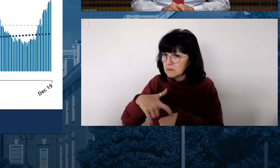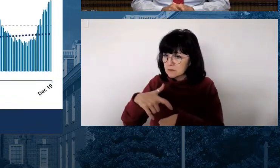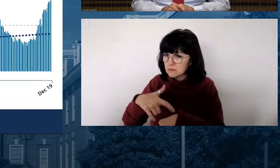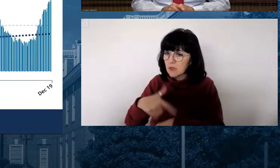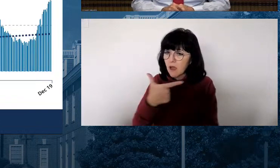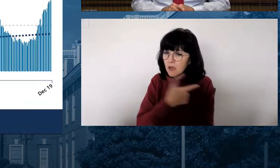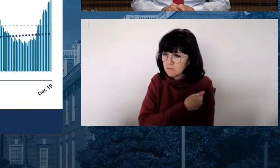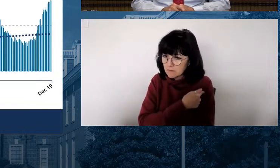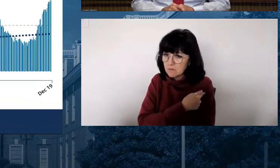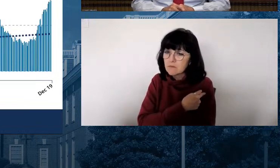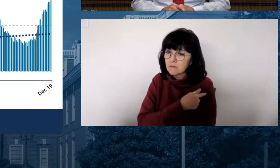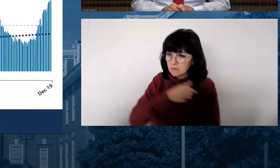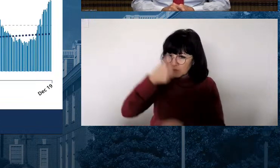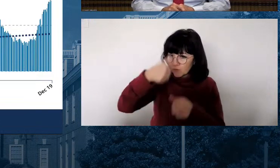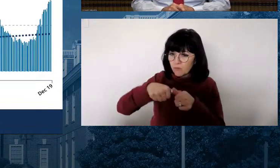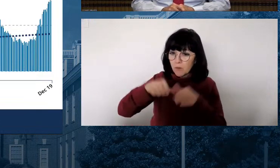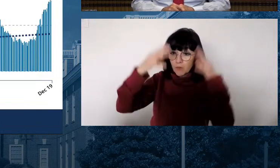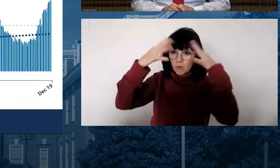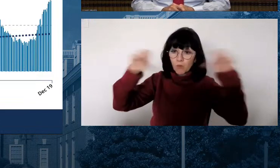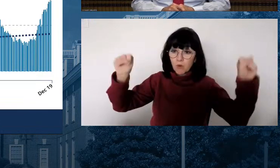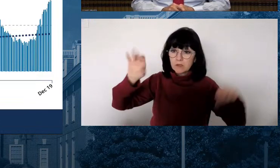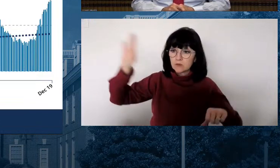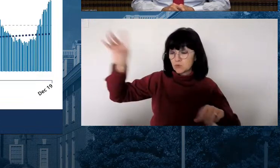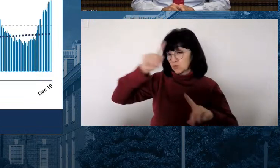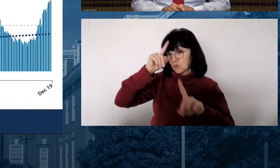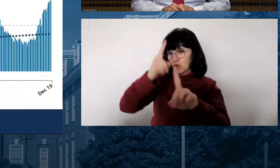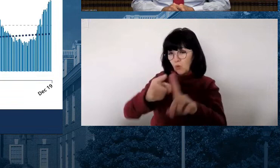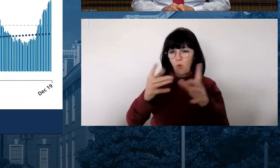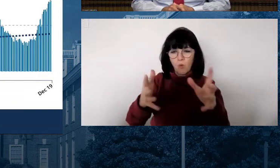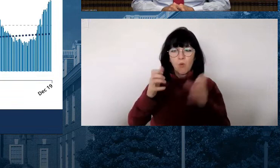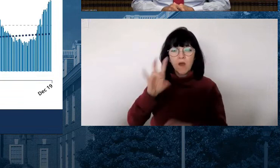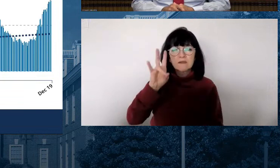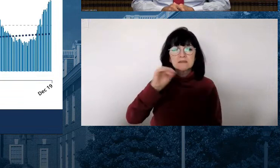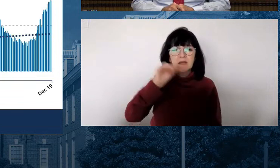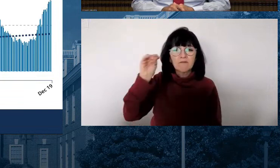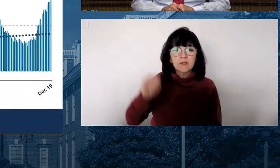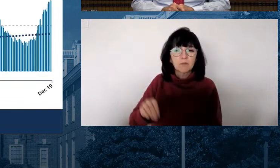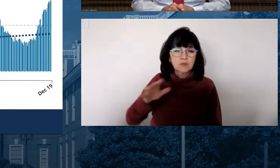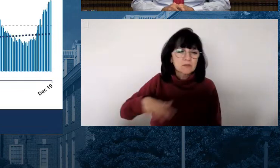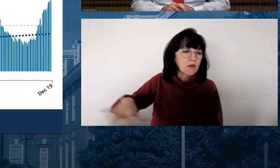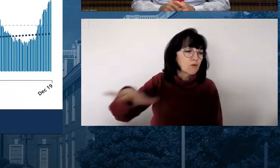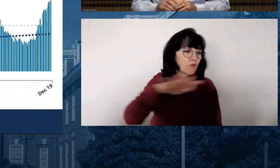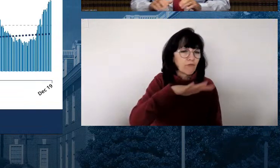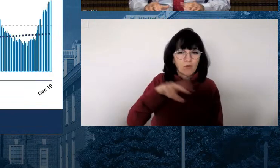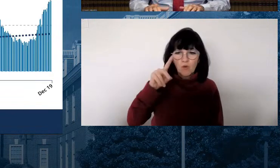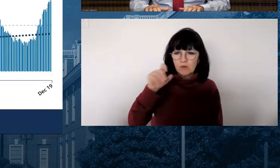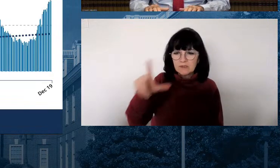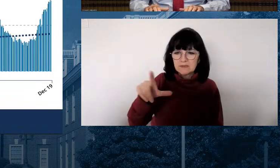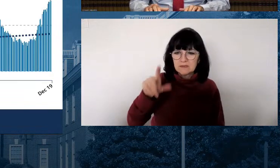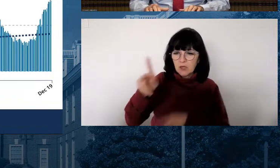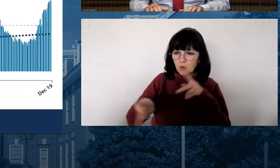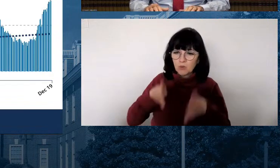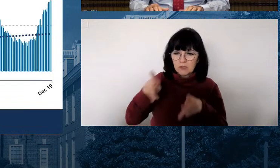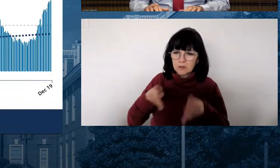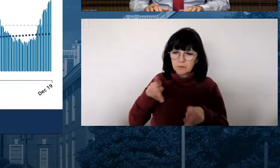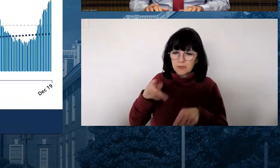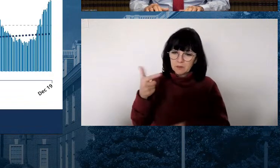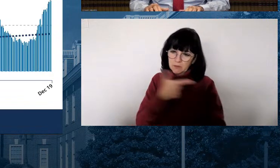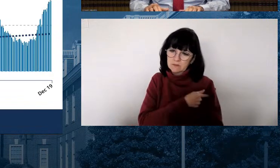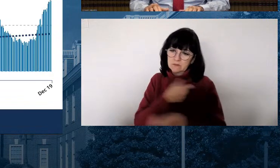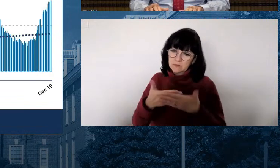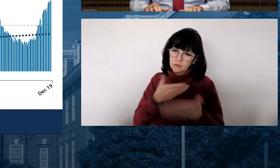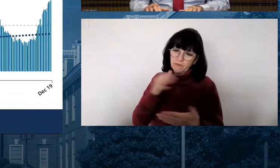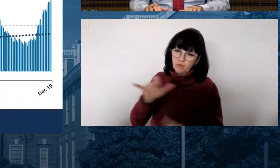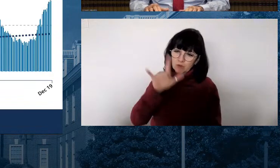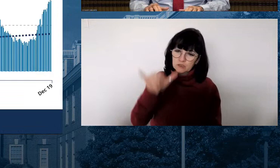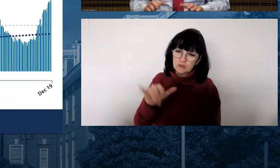of having 70% of adult Delawareans vaccinated by July the 4th, and we'll show those vaccination numbers where we